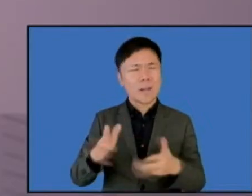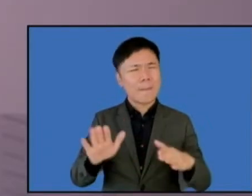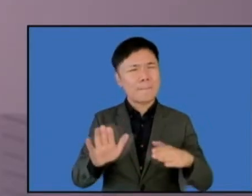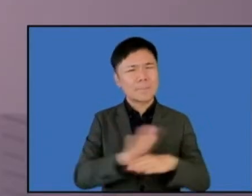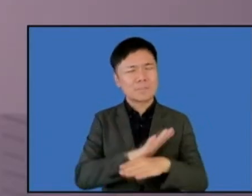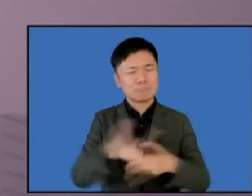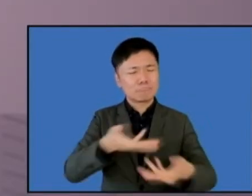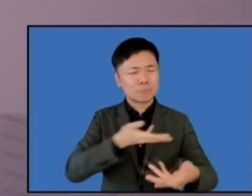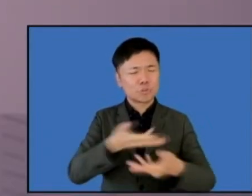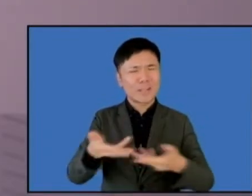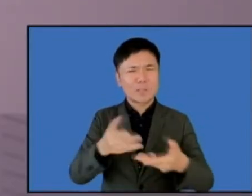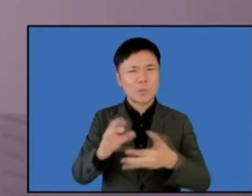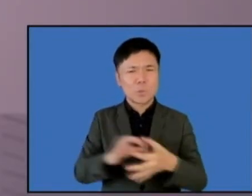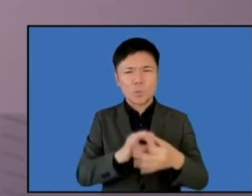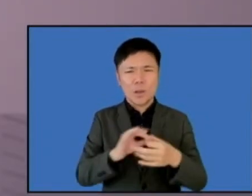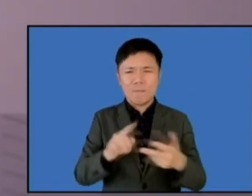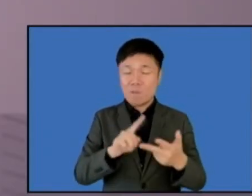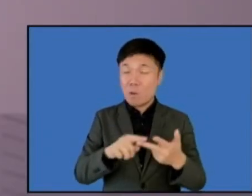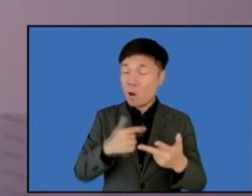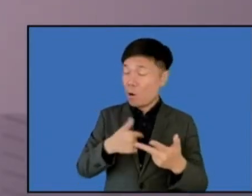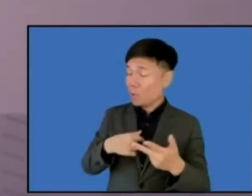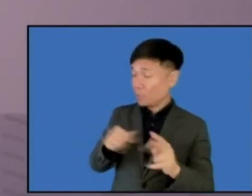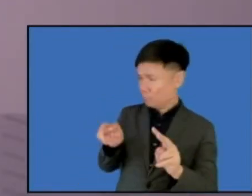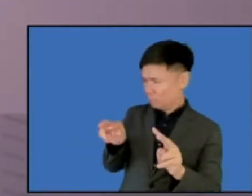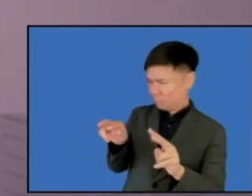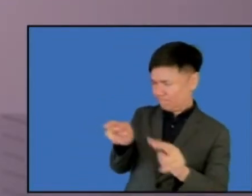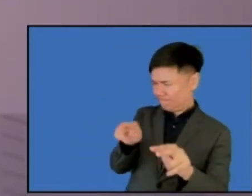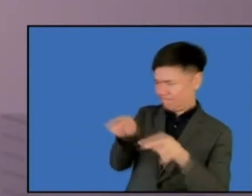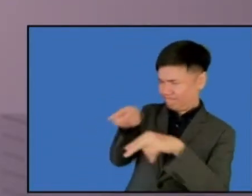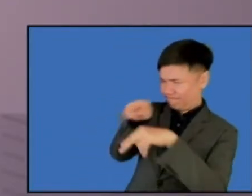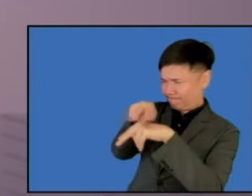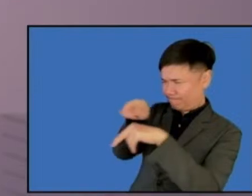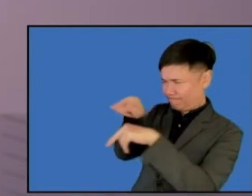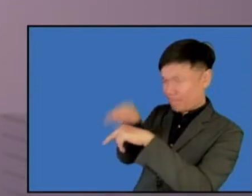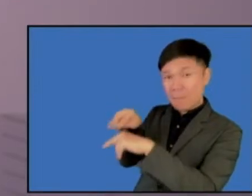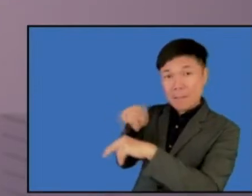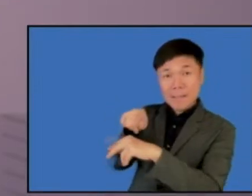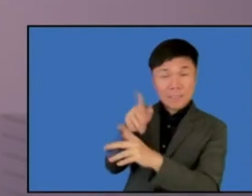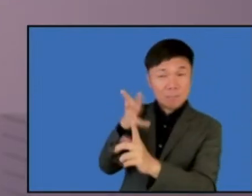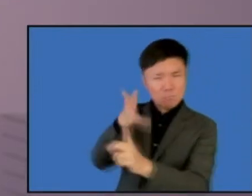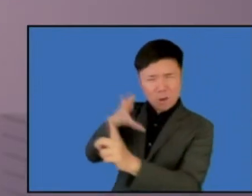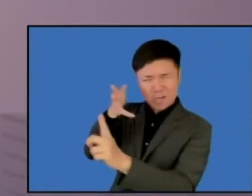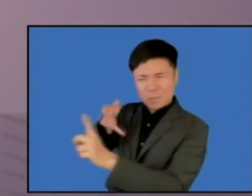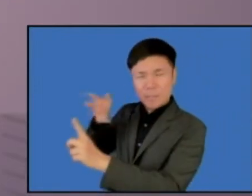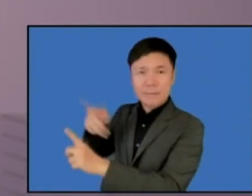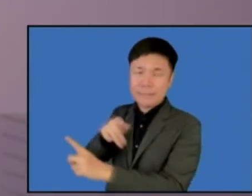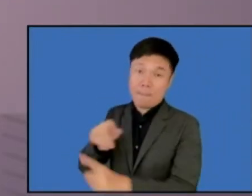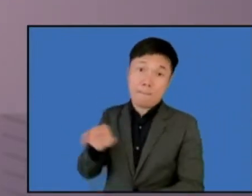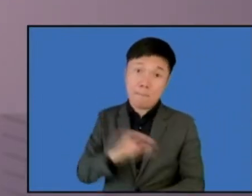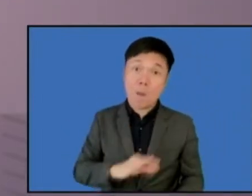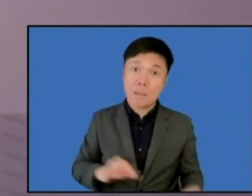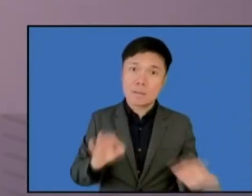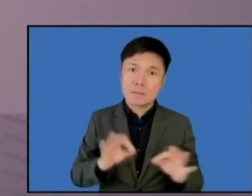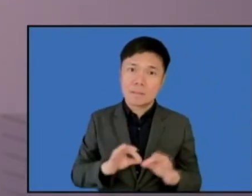in the designing and the monitoring of the bilateral agreement. I think that is going to be key. And again, I think in the